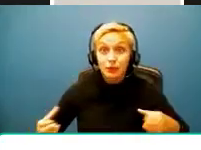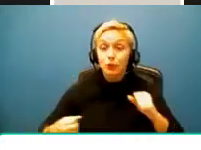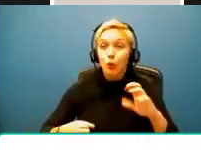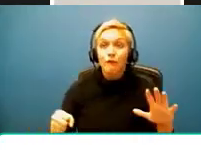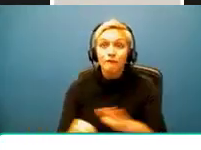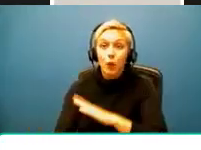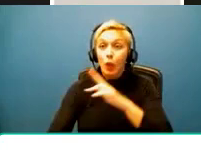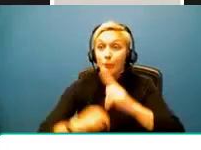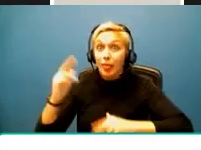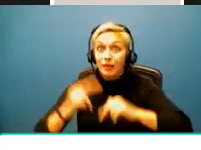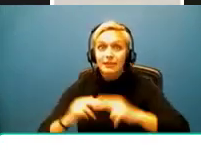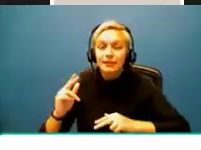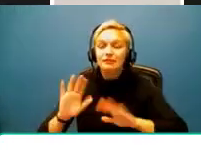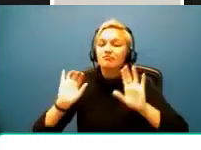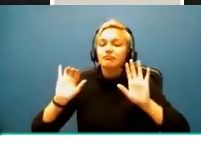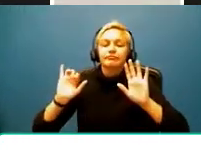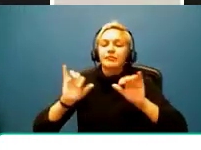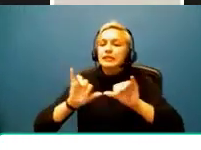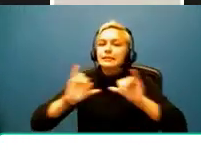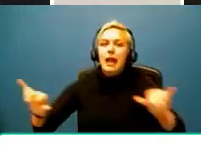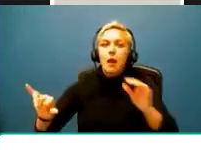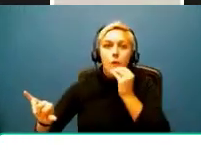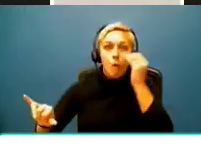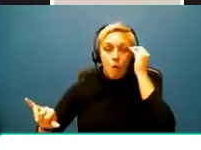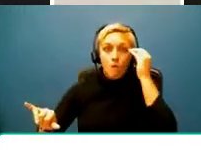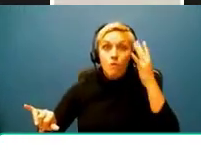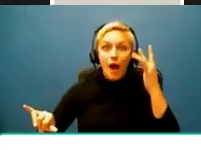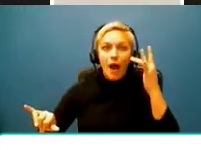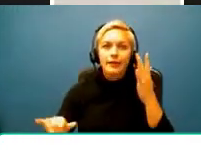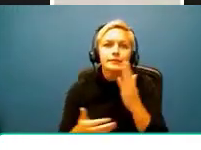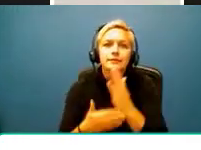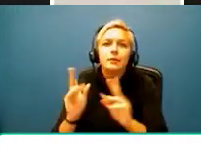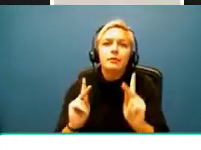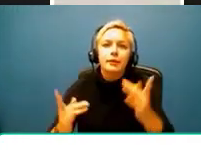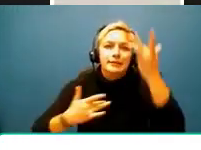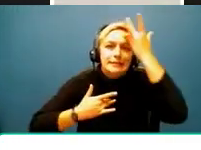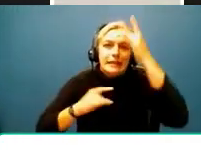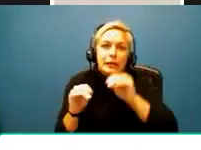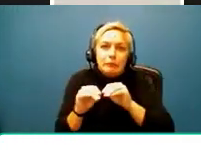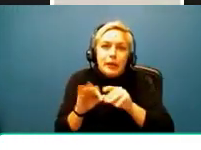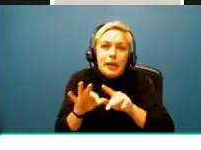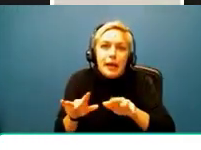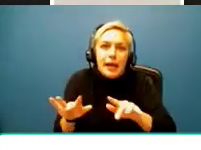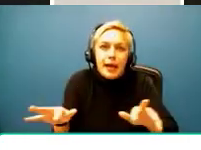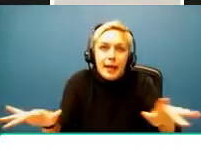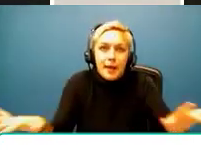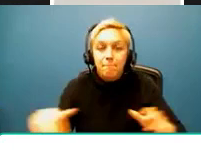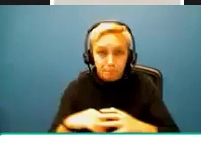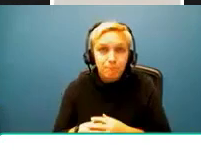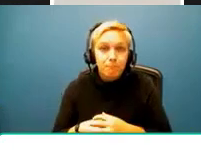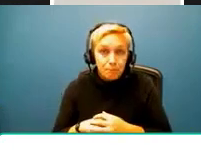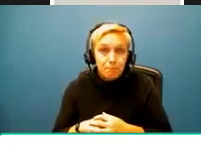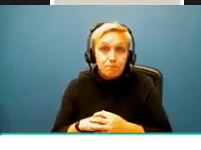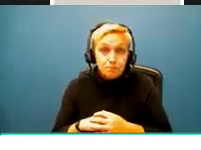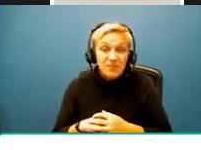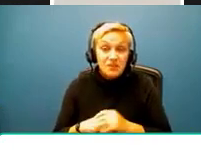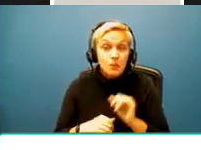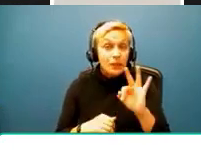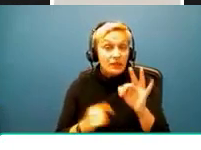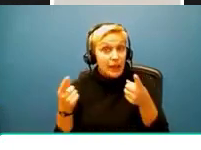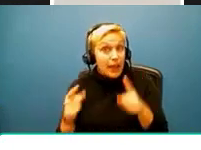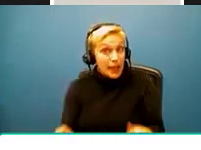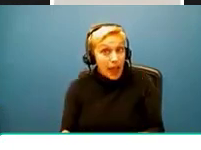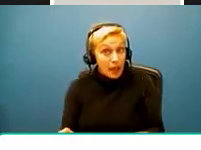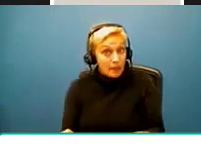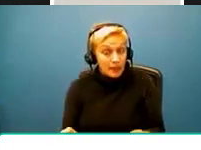needs to go virtual instruction because you have an outbreak, or what you would consider an outbreak, or that you have too many staff members who are